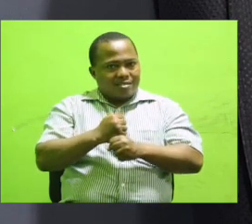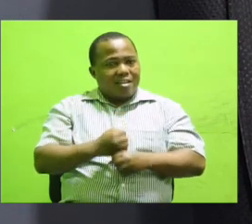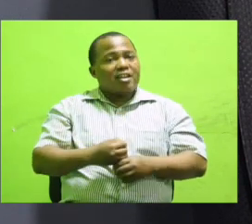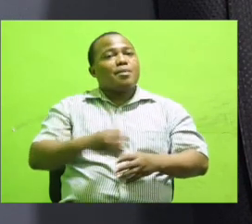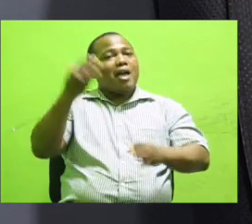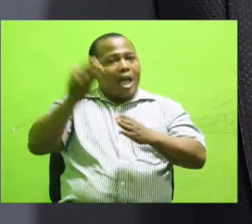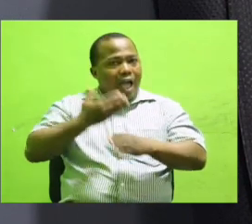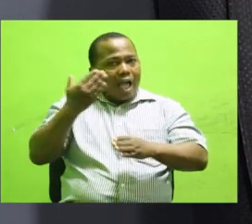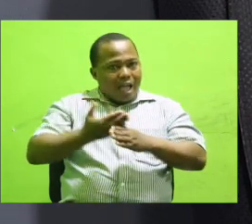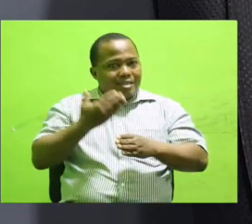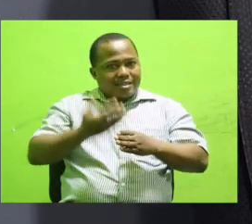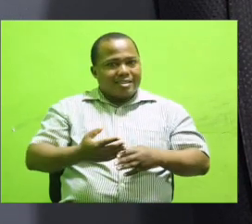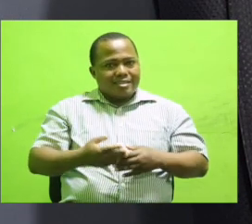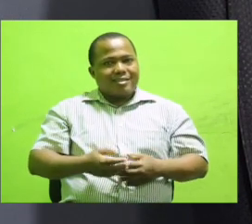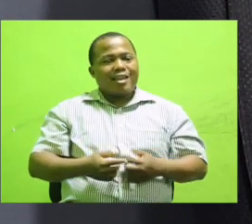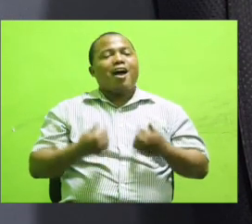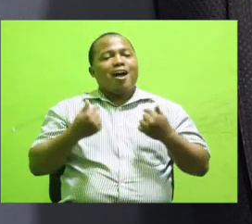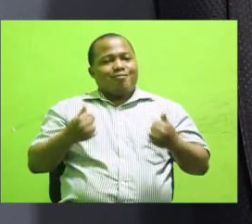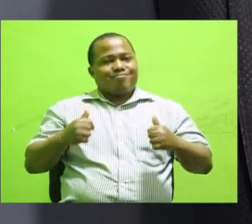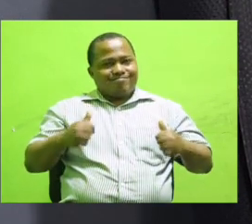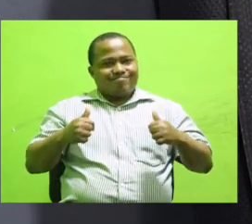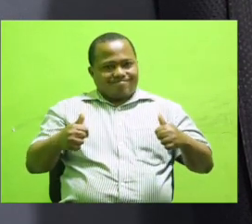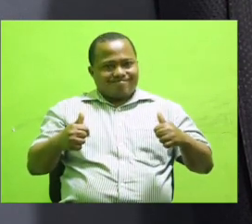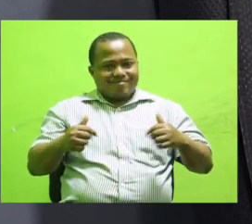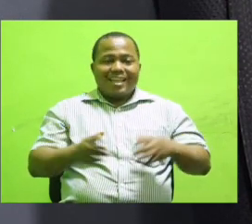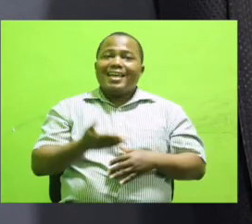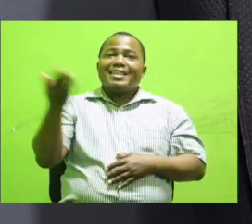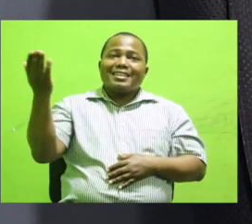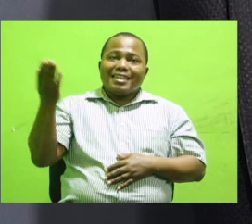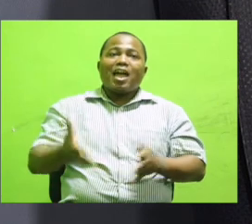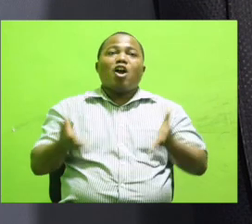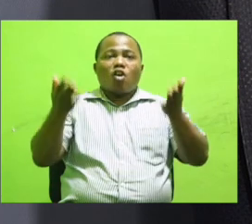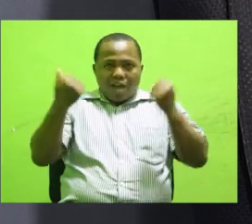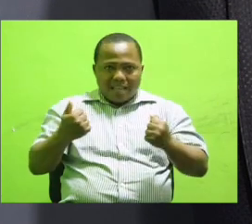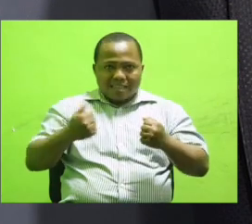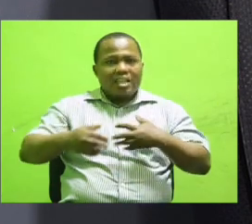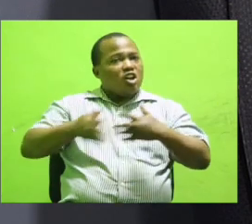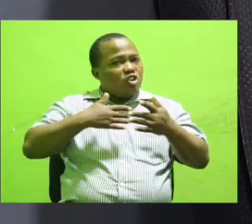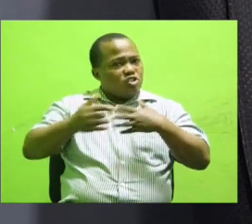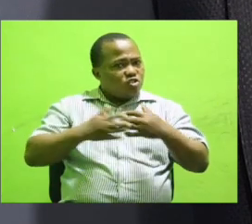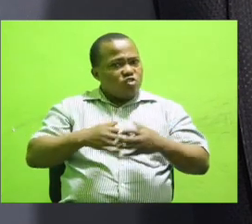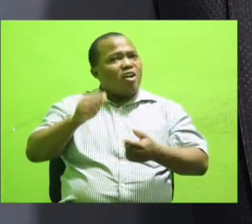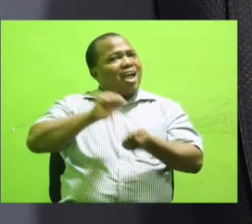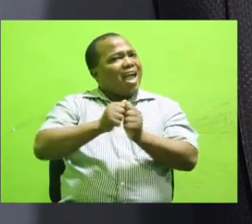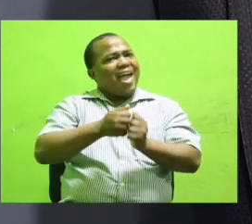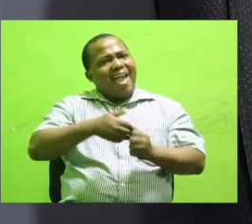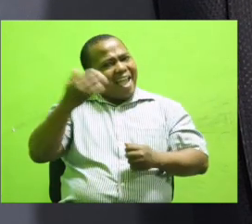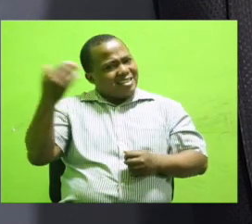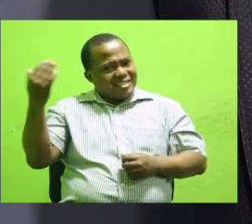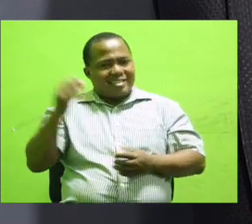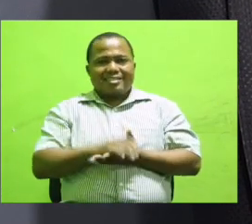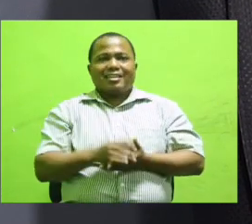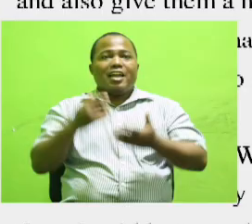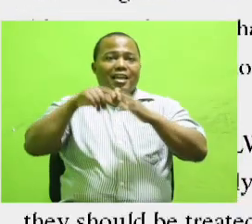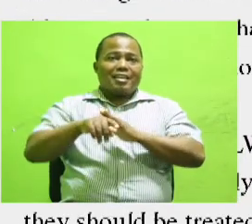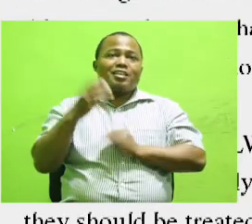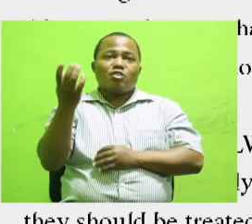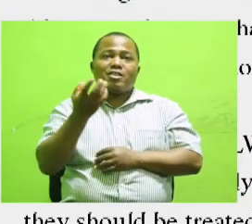of hope that they are wanted, that they can do anything, that they are able to contribute to the